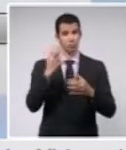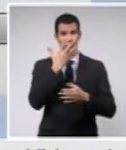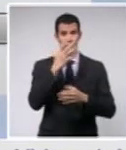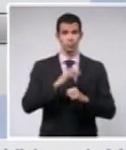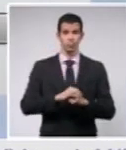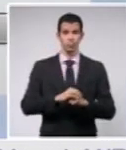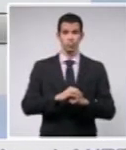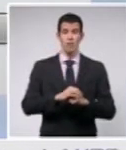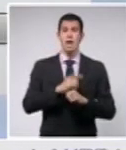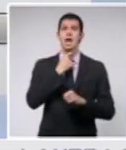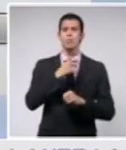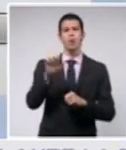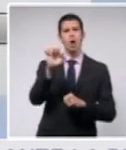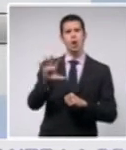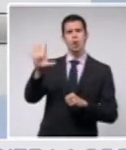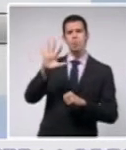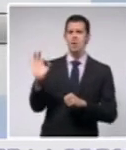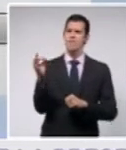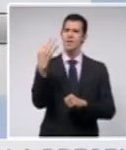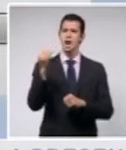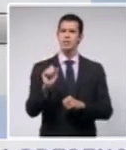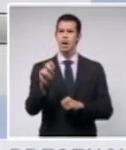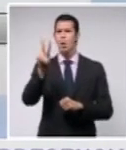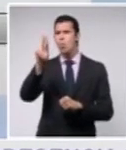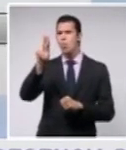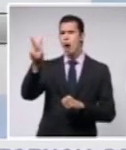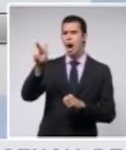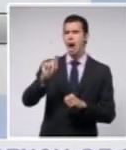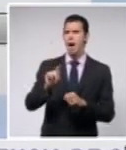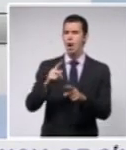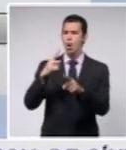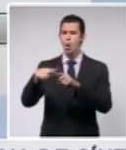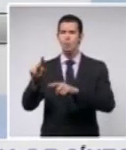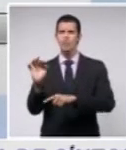17,157,223 people to have been diagnosed with the virus.